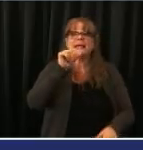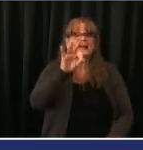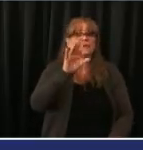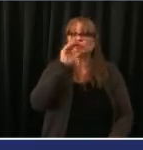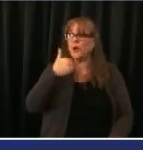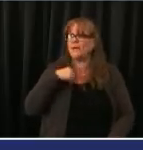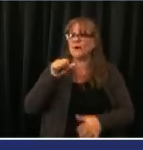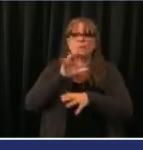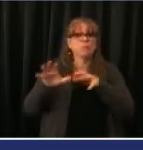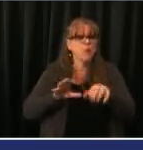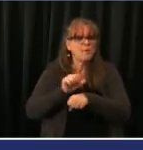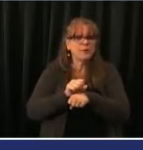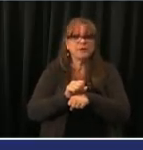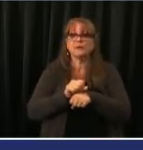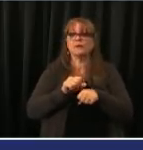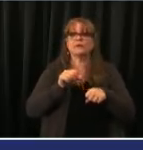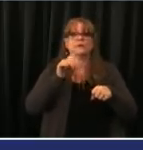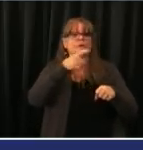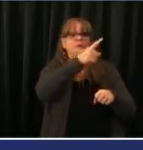taking walk-ins. There's